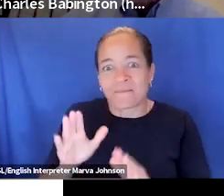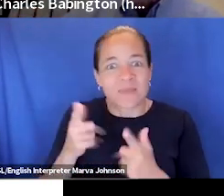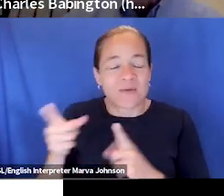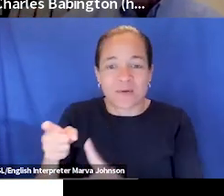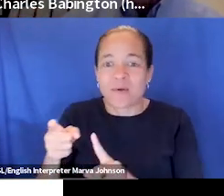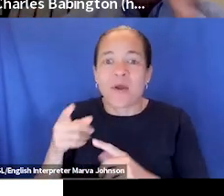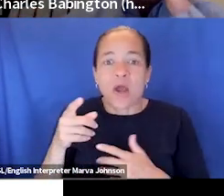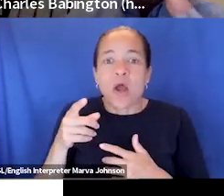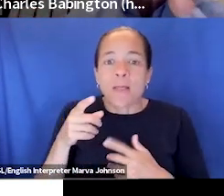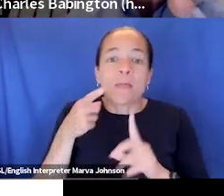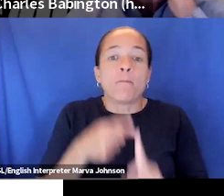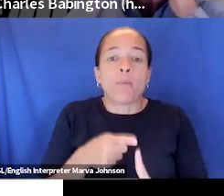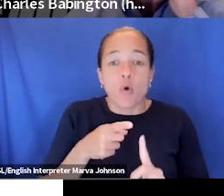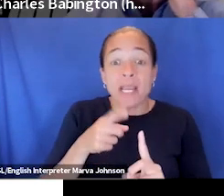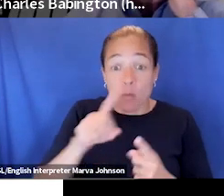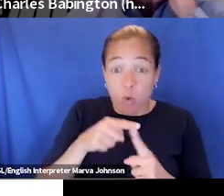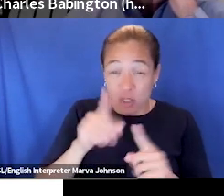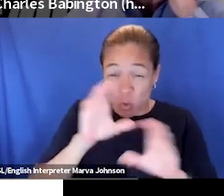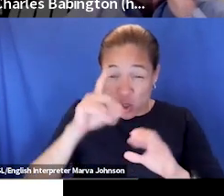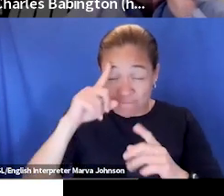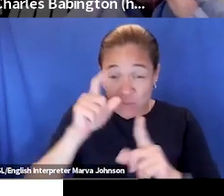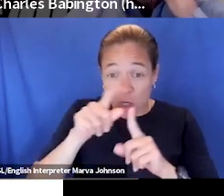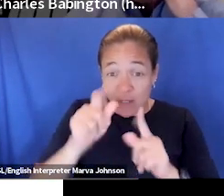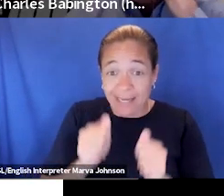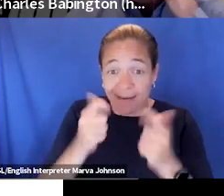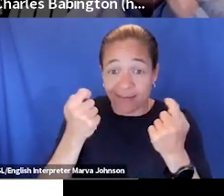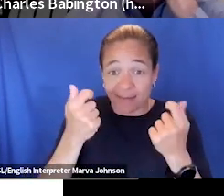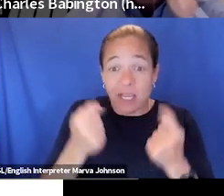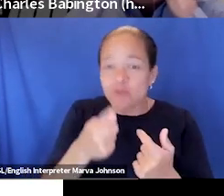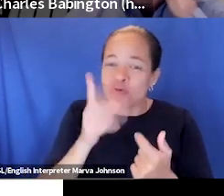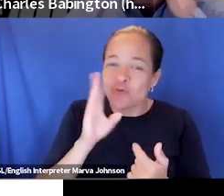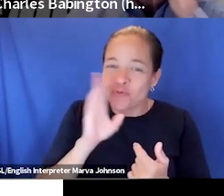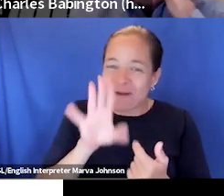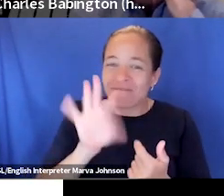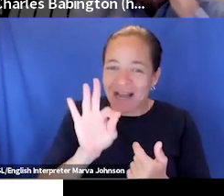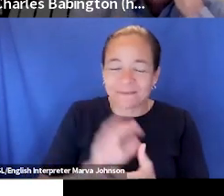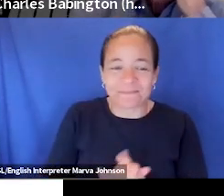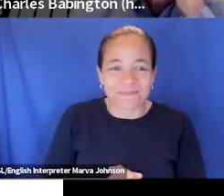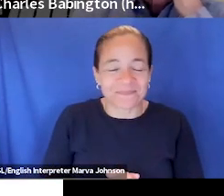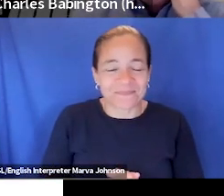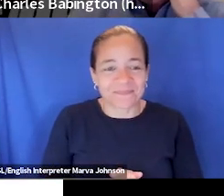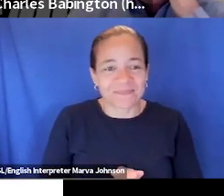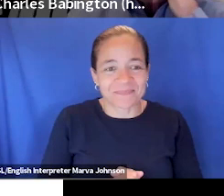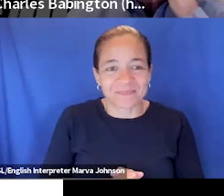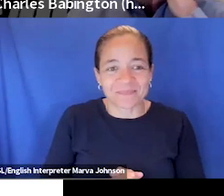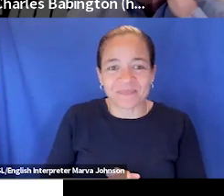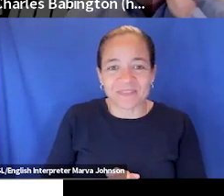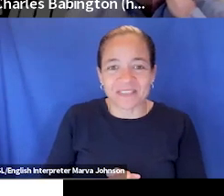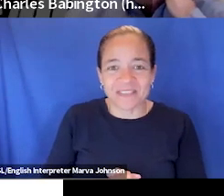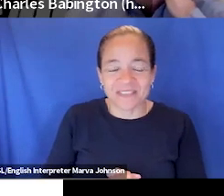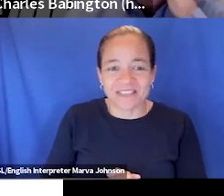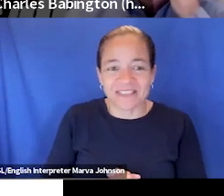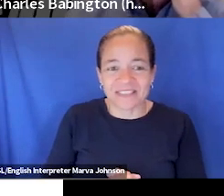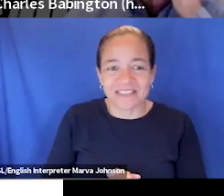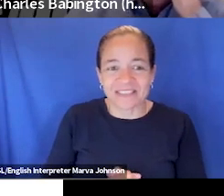words to cut, you can find a lot of words to cut. Seek and you shall find. We didn't get the strike through